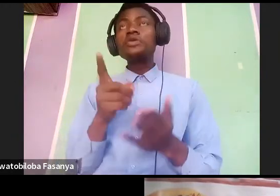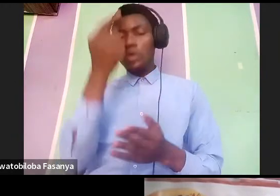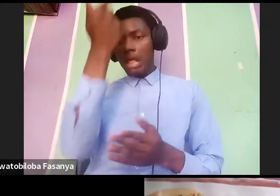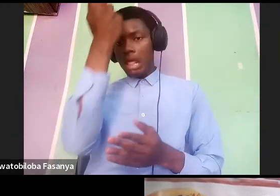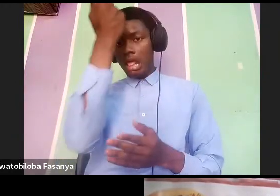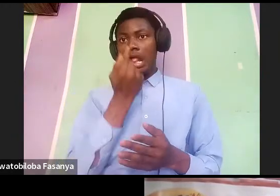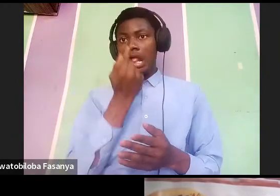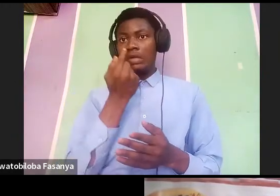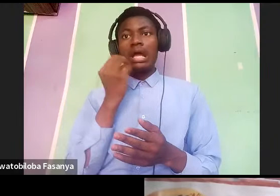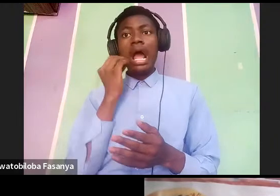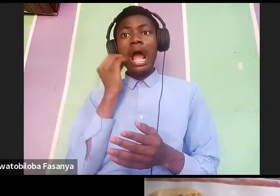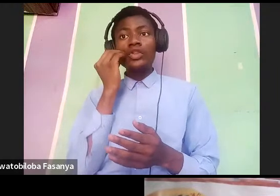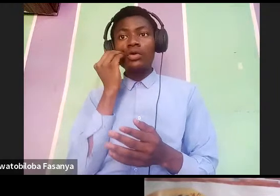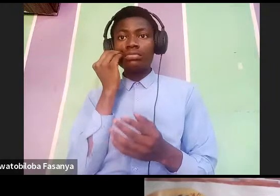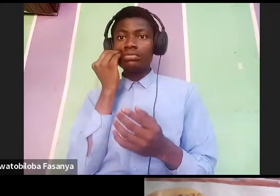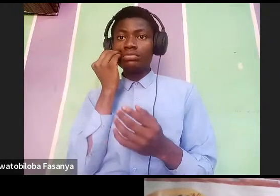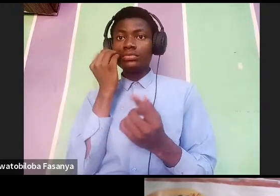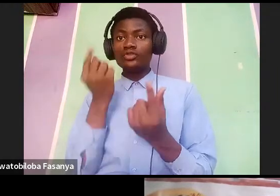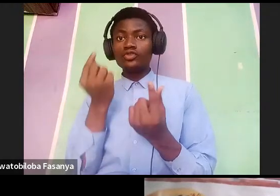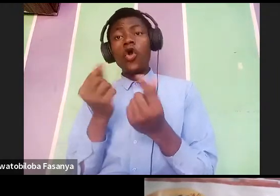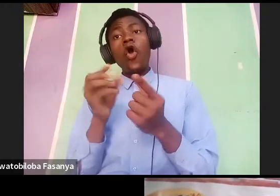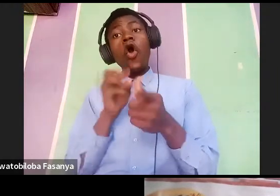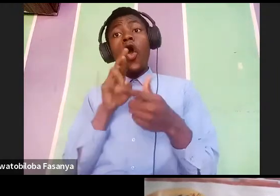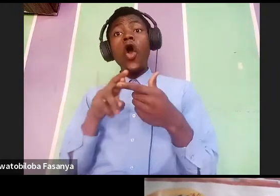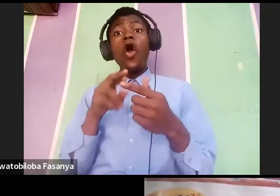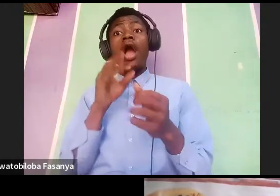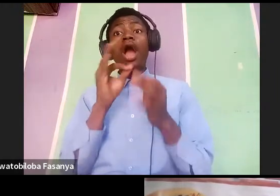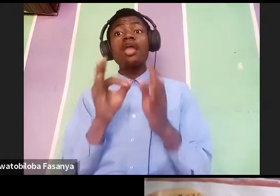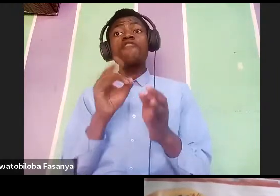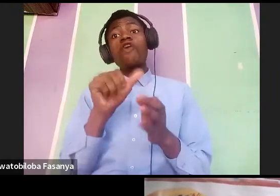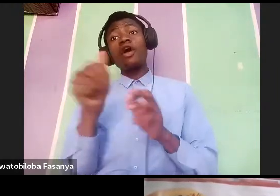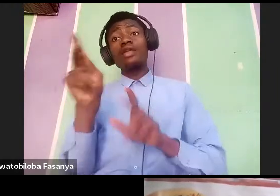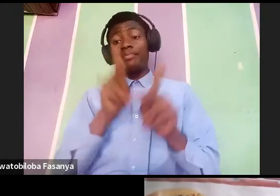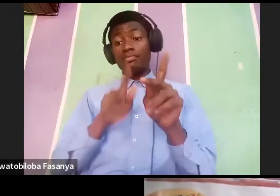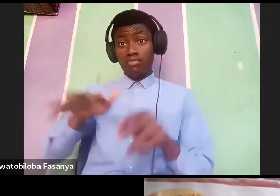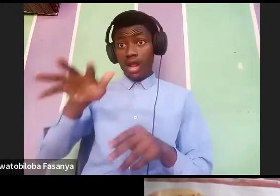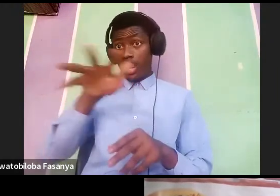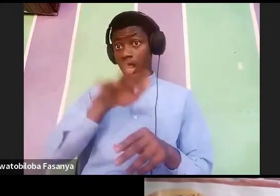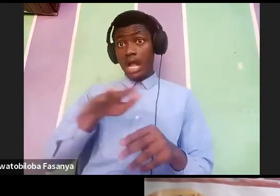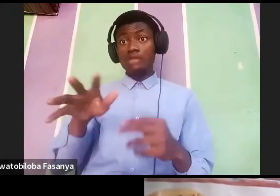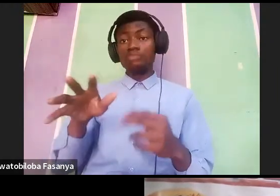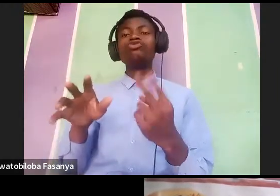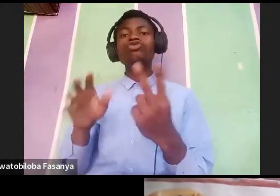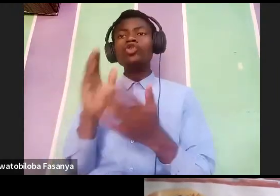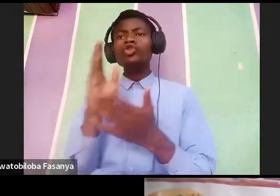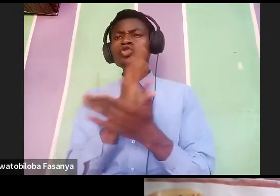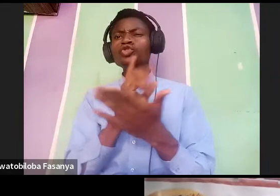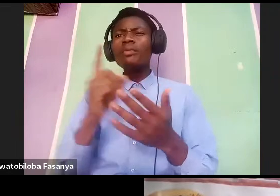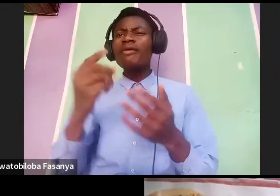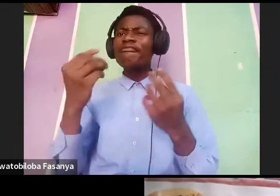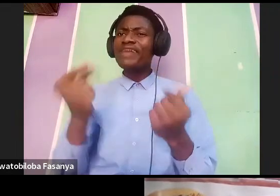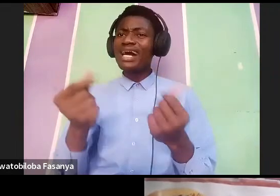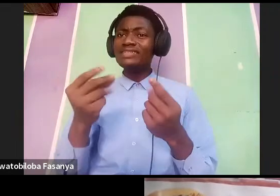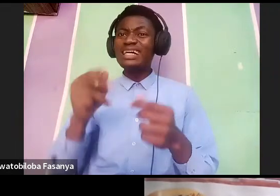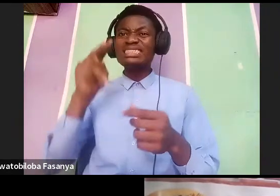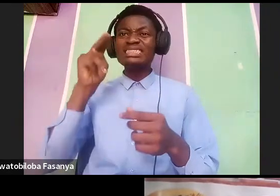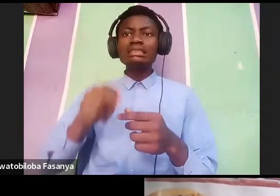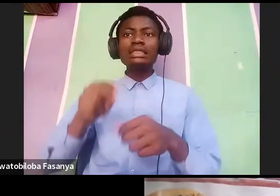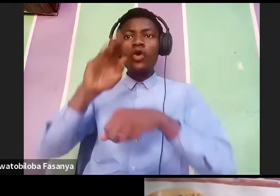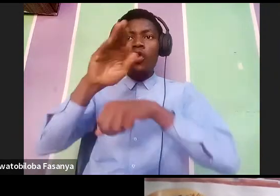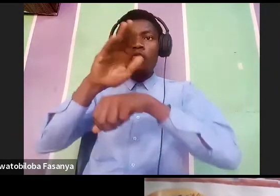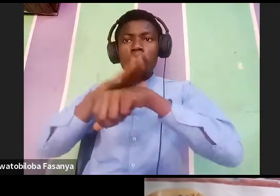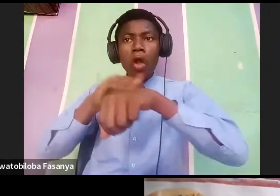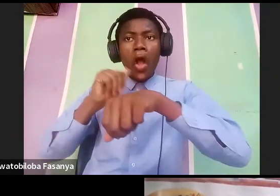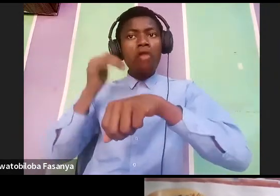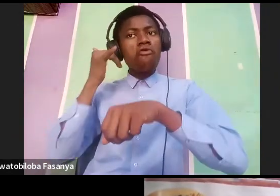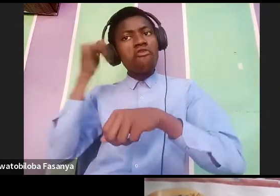others, then someone should get help, should call for help. So in that case, most times for breathing